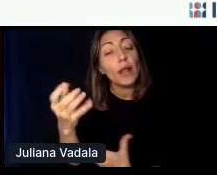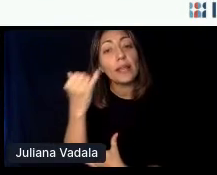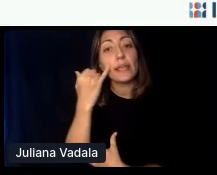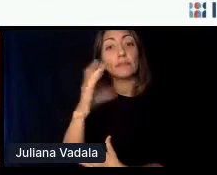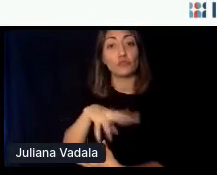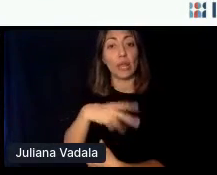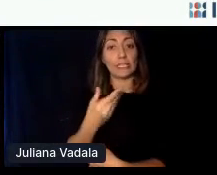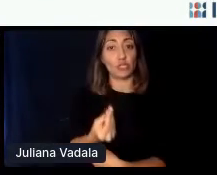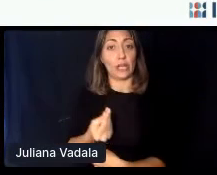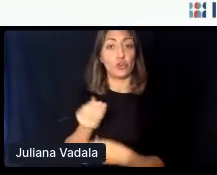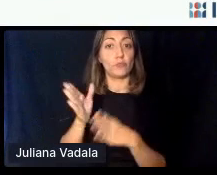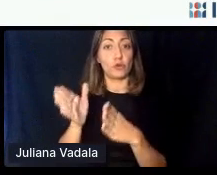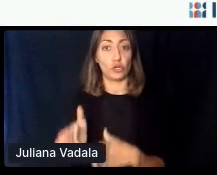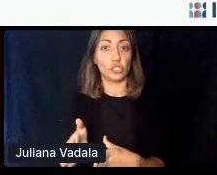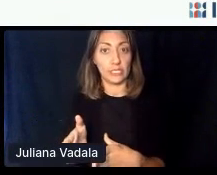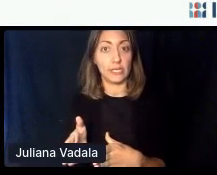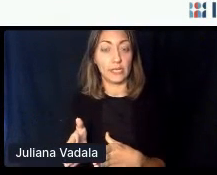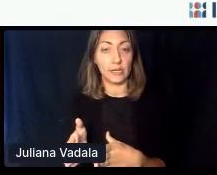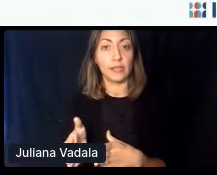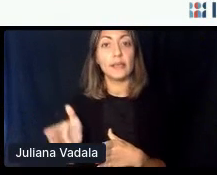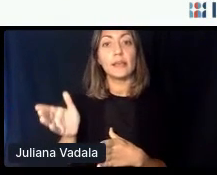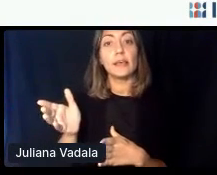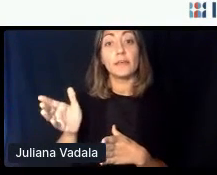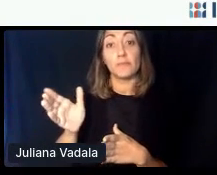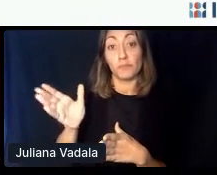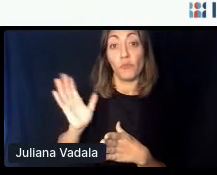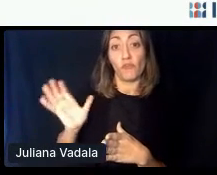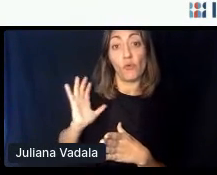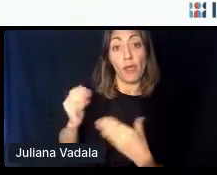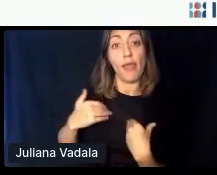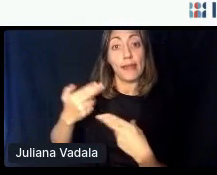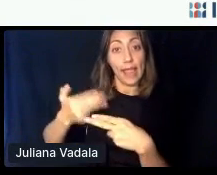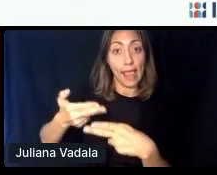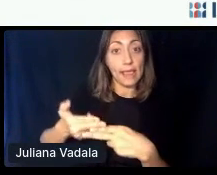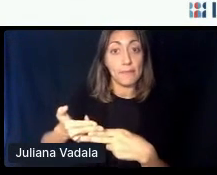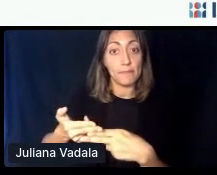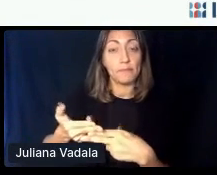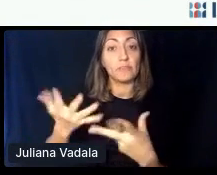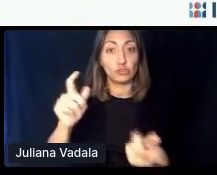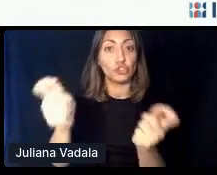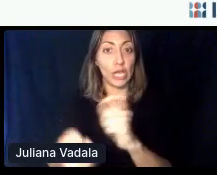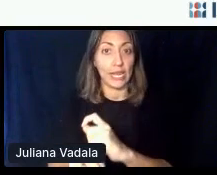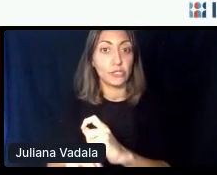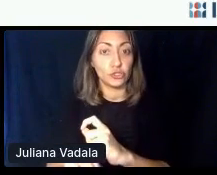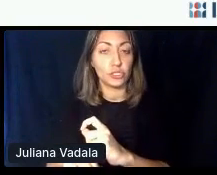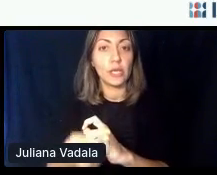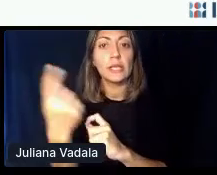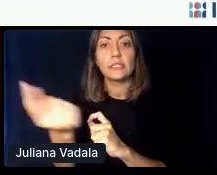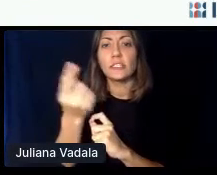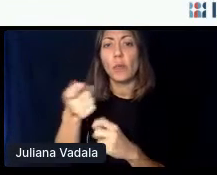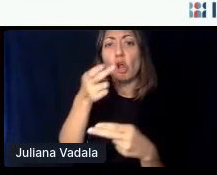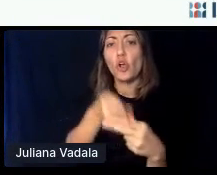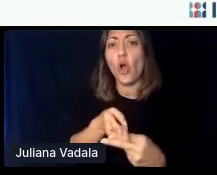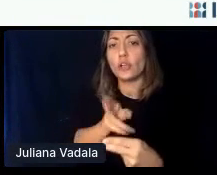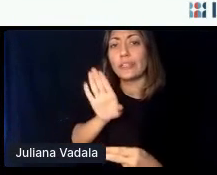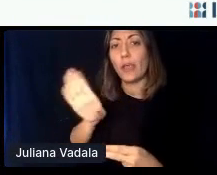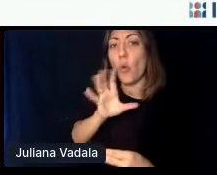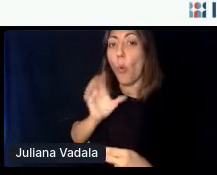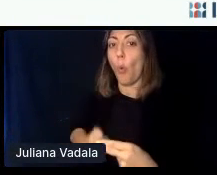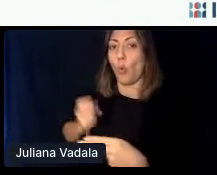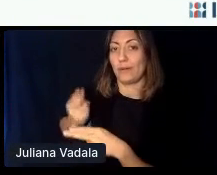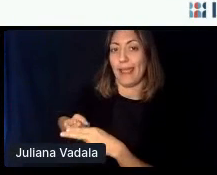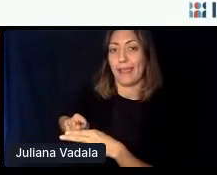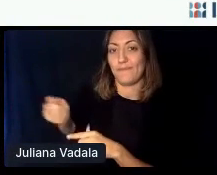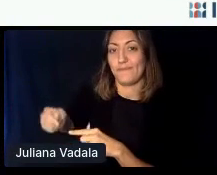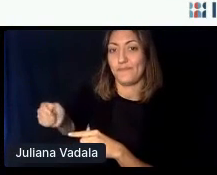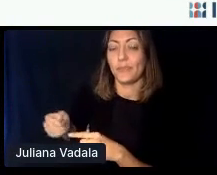at birth, but someone calls them by their birth assigned name, which is sometimes referred to as their dead name. So while one of us would have